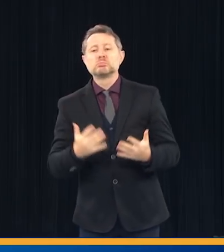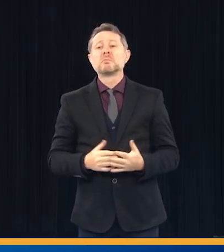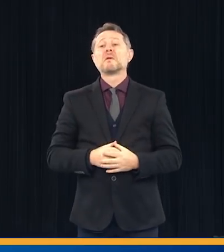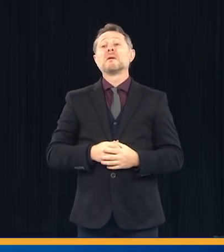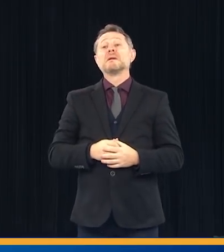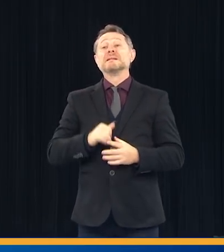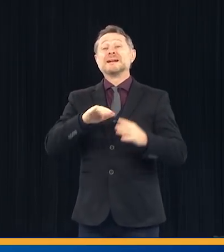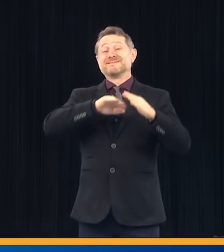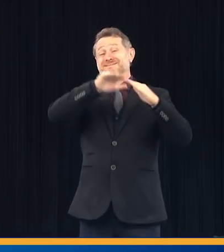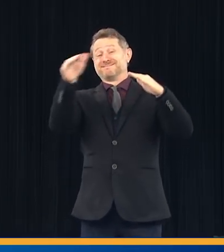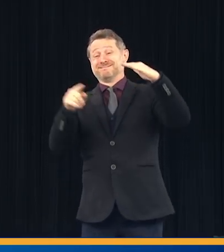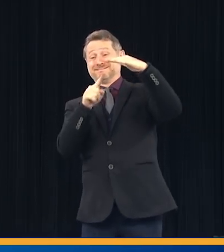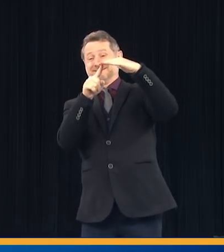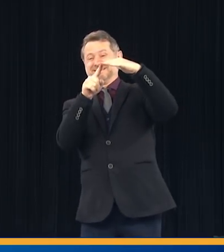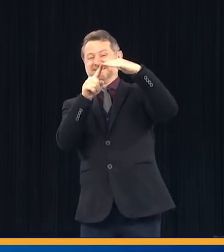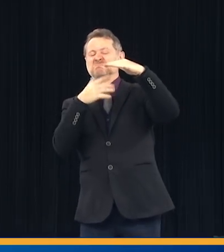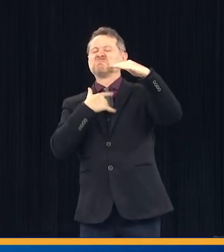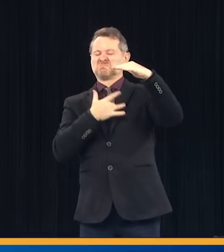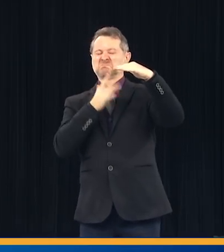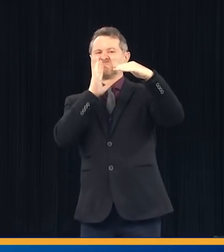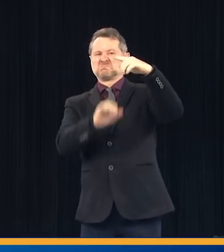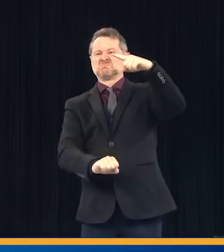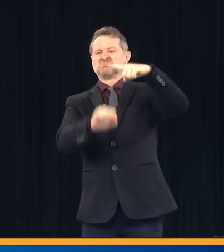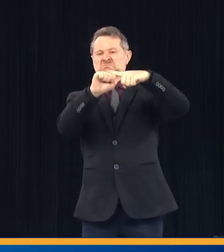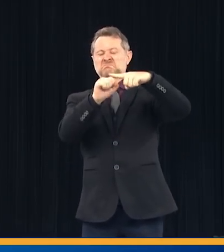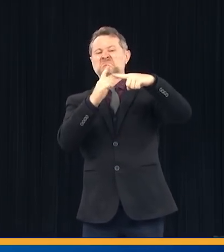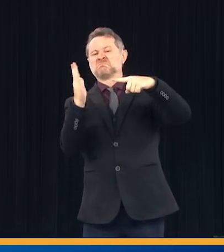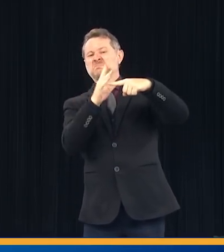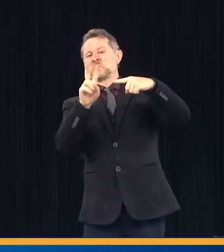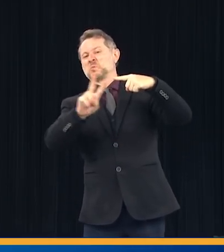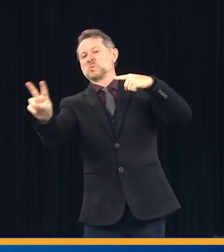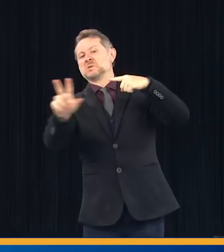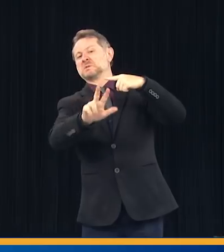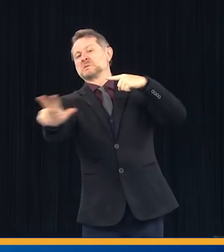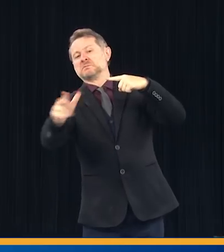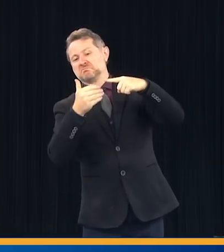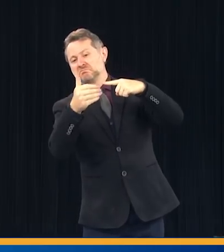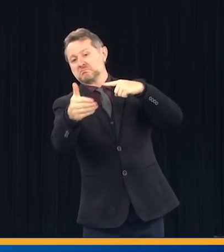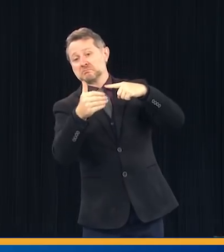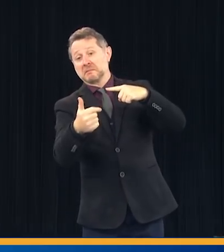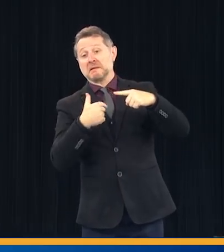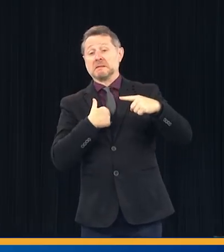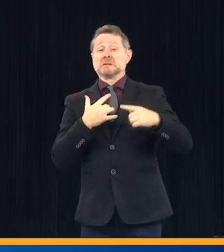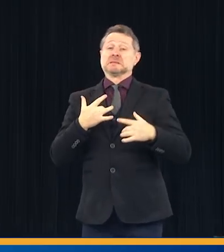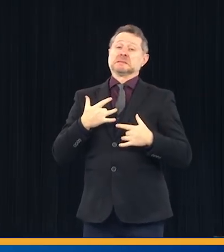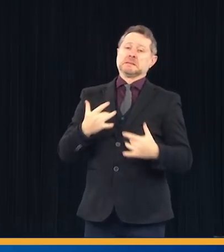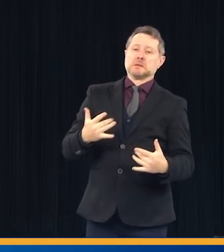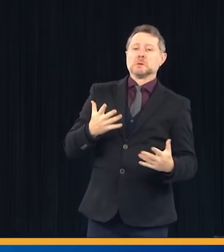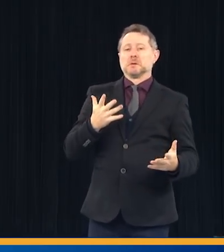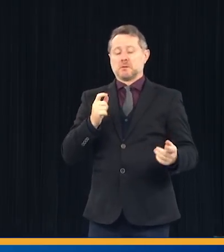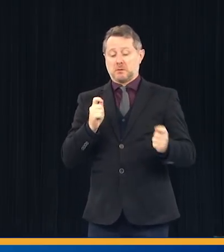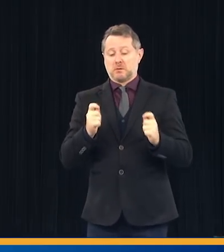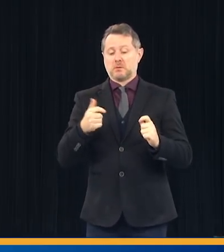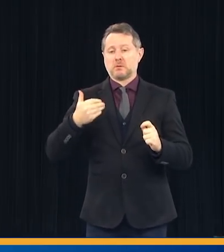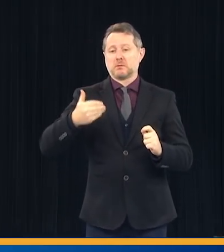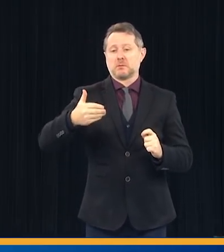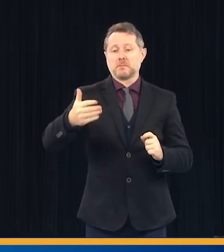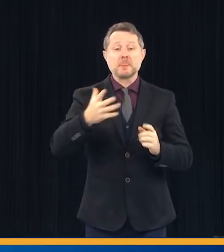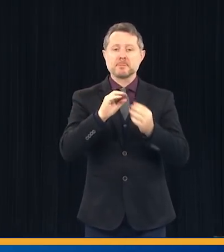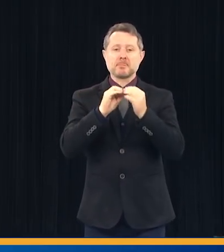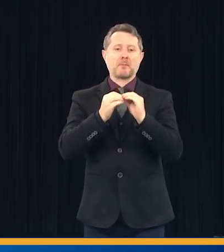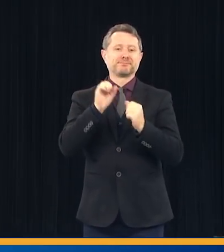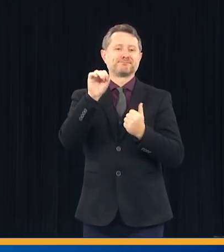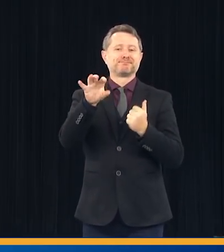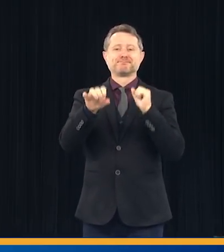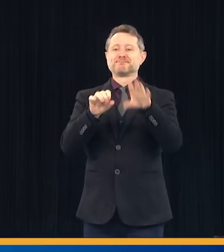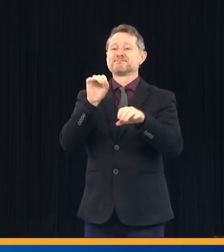to 21 days. Again, that changes on the modeling. Every time the caseload goes up or down a little bit, that affects